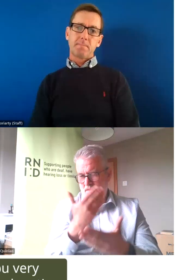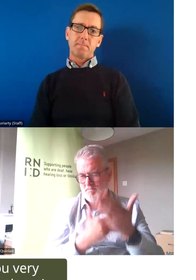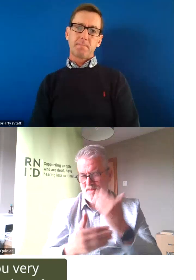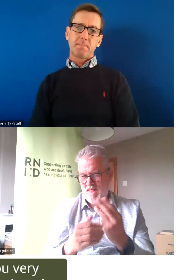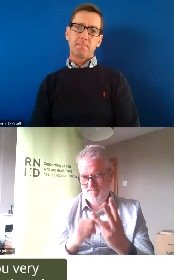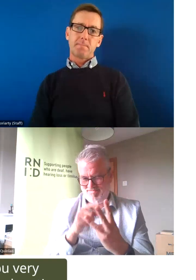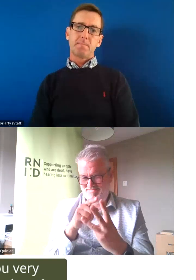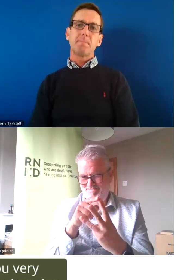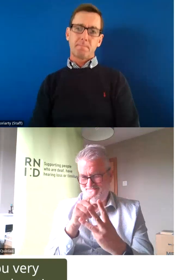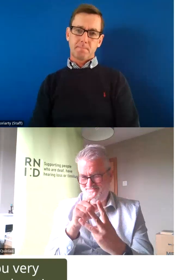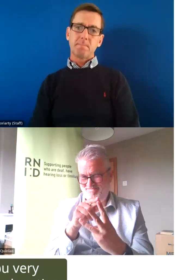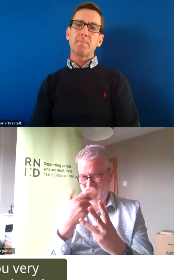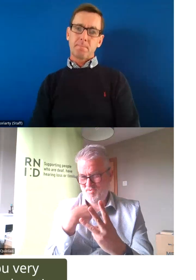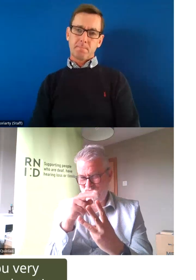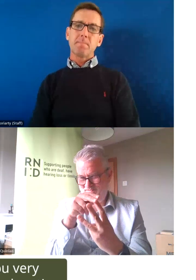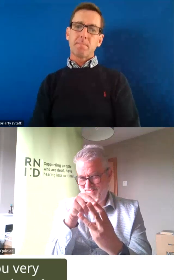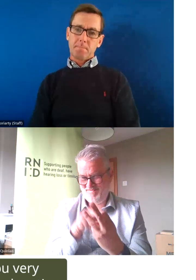Brilliant.